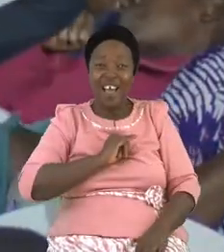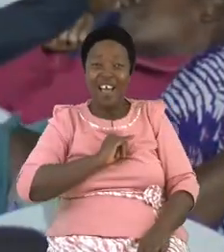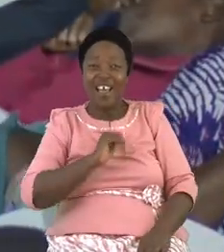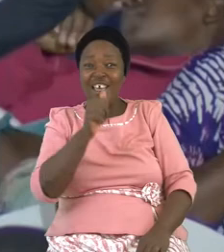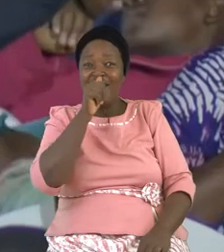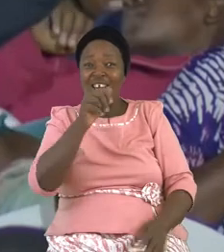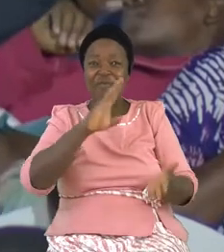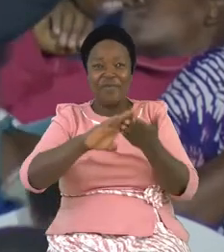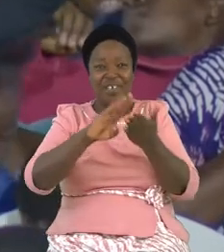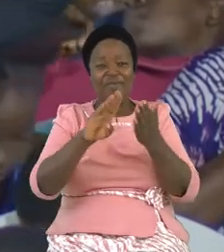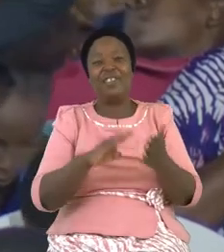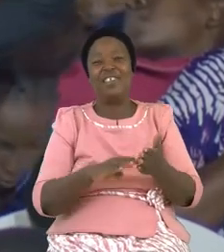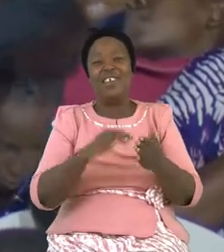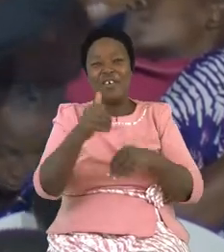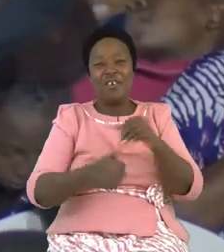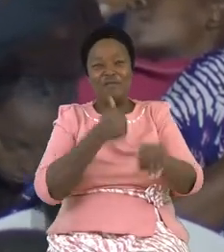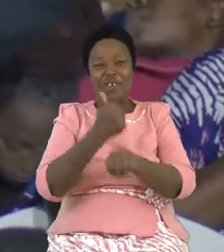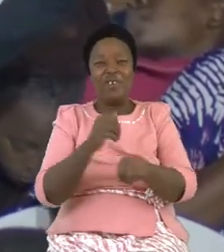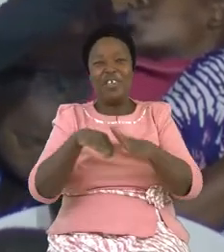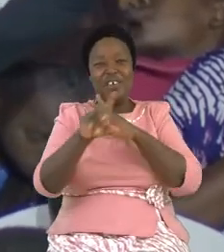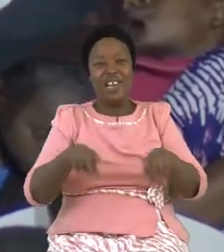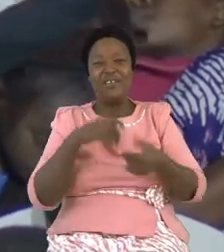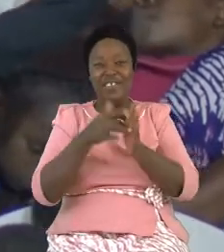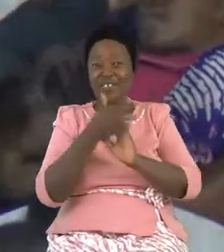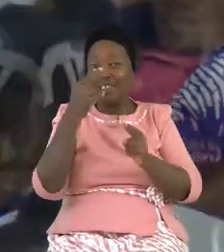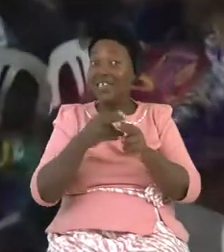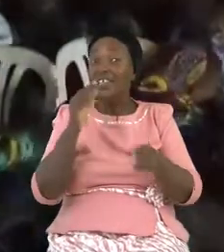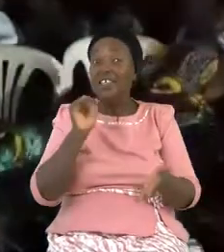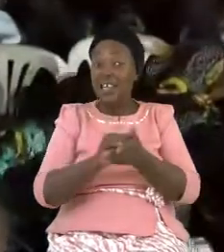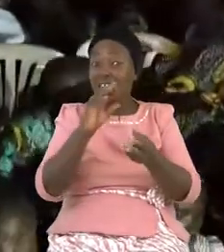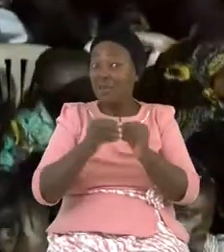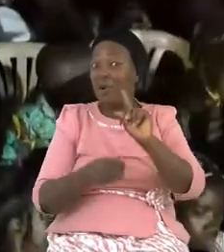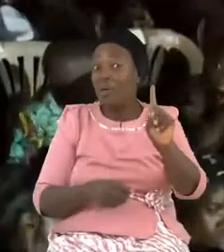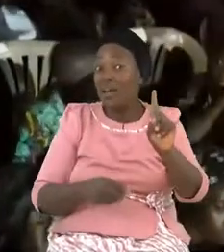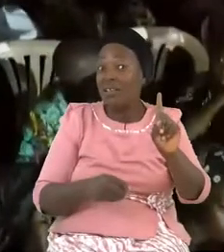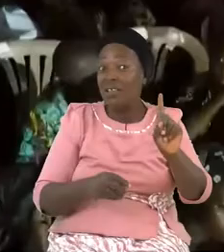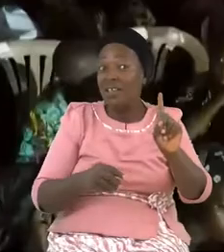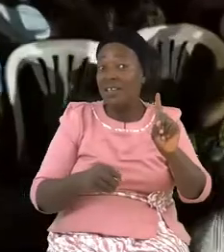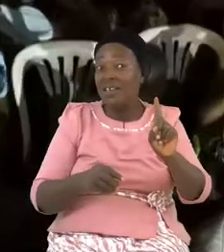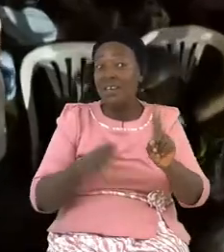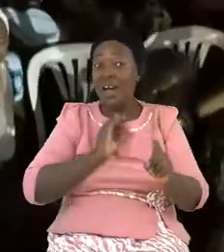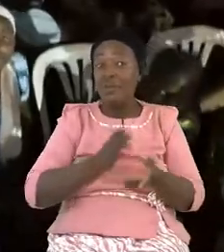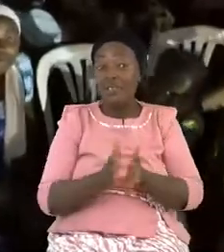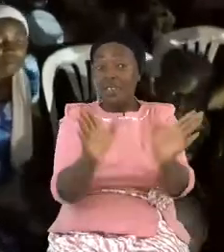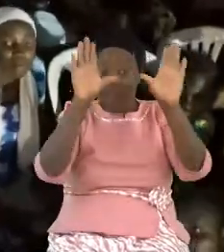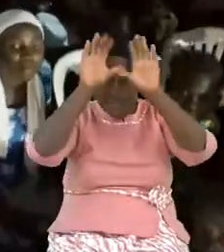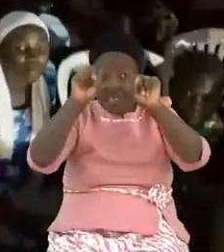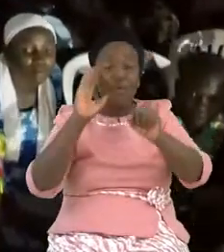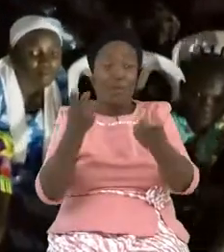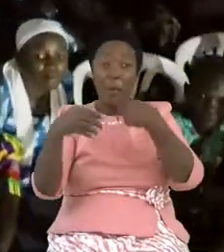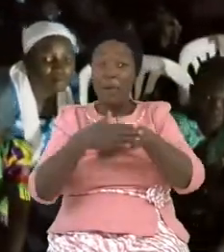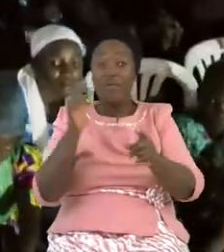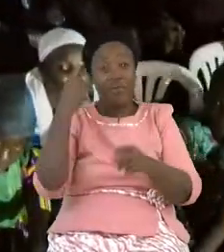Confirmation in your life in Jesus' name. That's number one. I'll come back for number two very soon now. But we'll call on